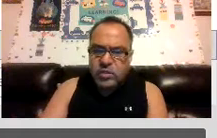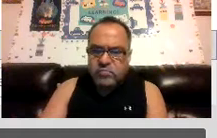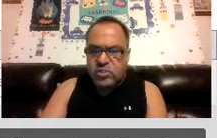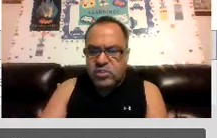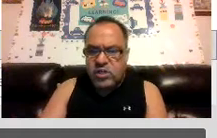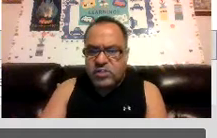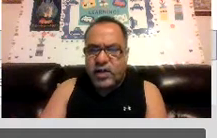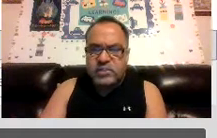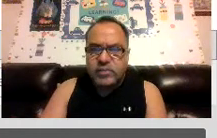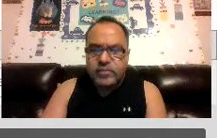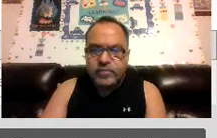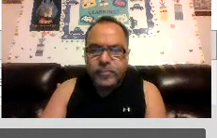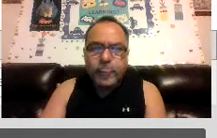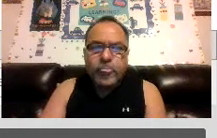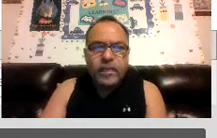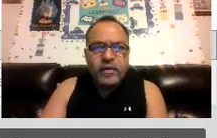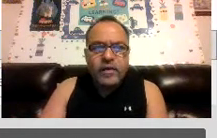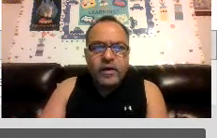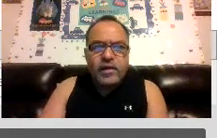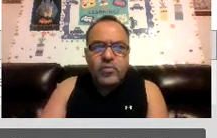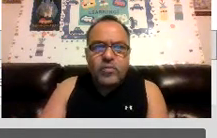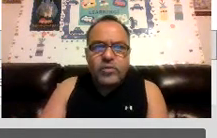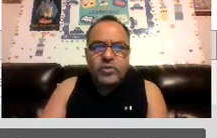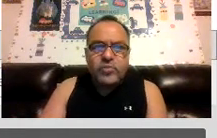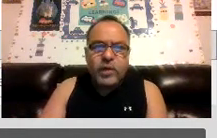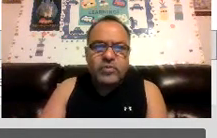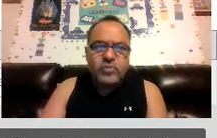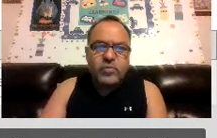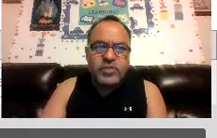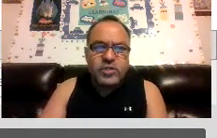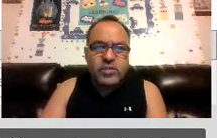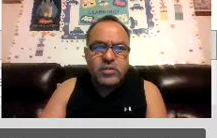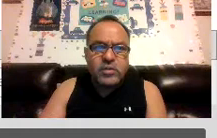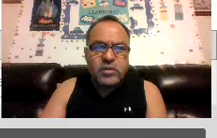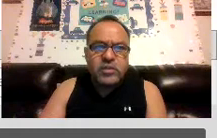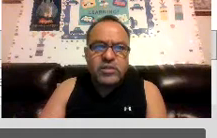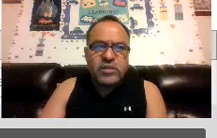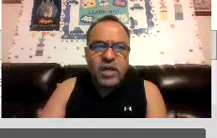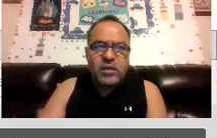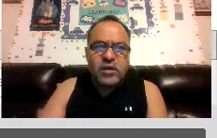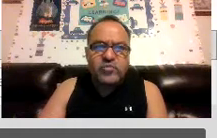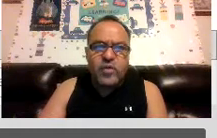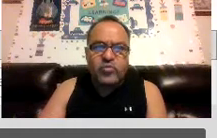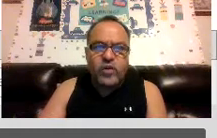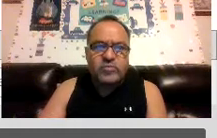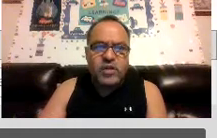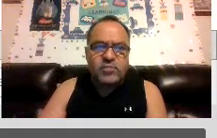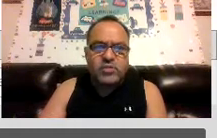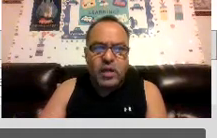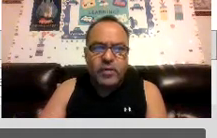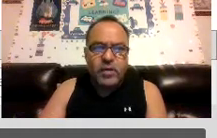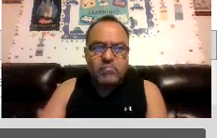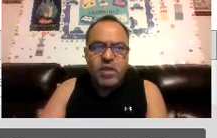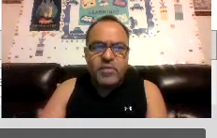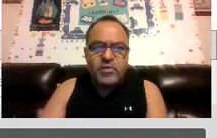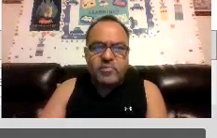first?" Mrs. Yates asked. "I know what we should do," Paco said. "We should." Sad look on his mother's face made him